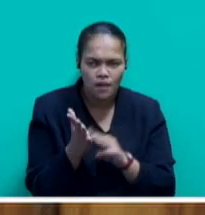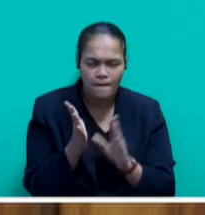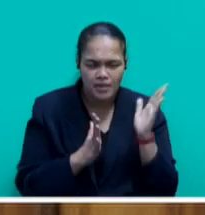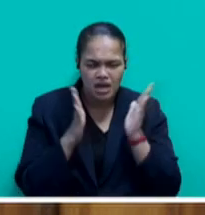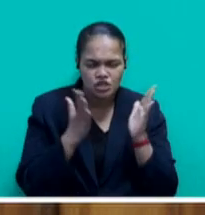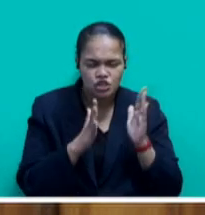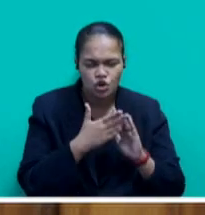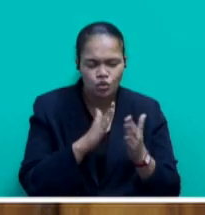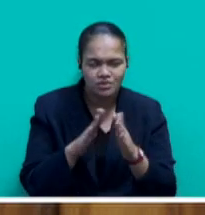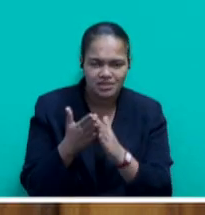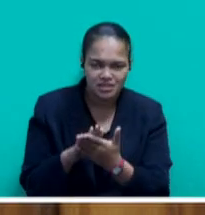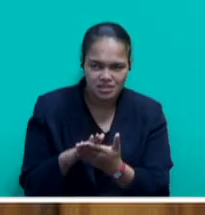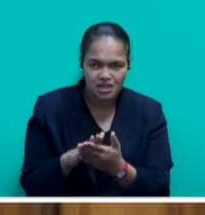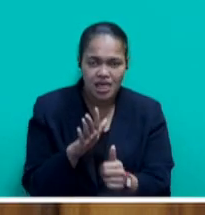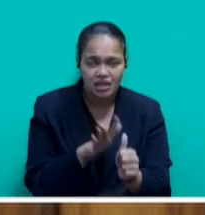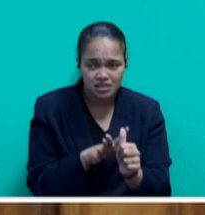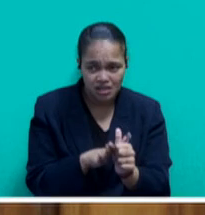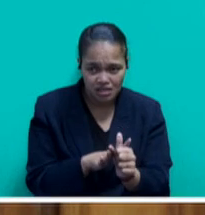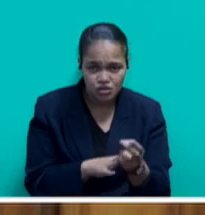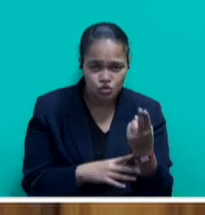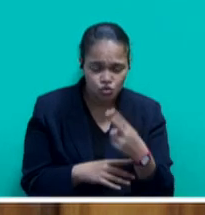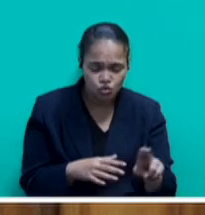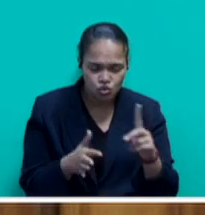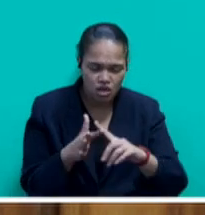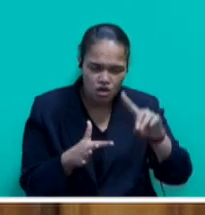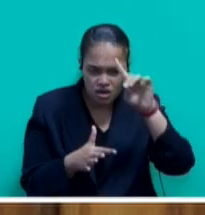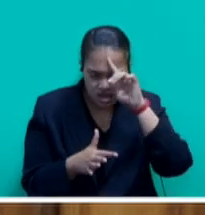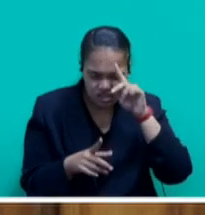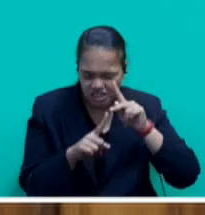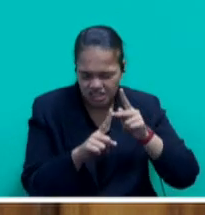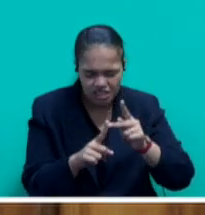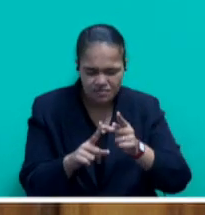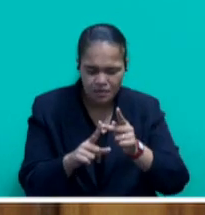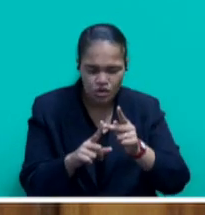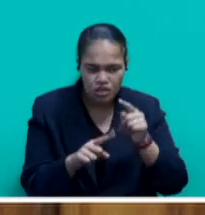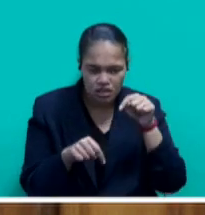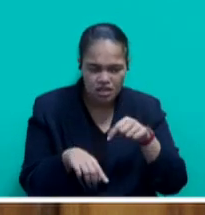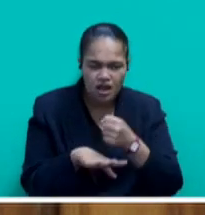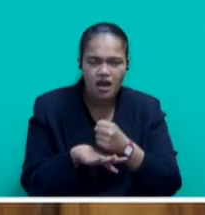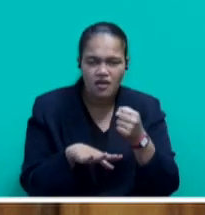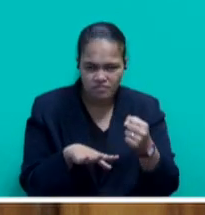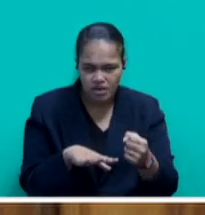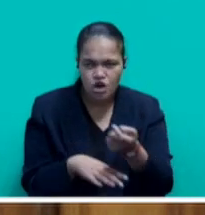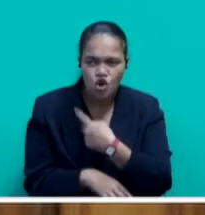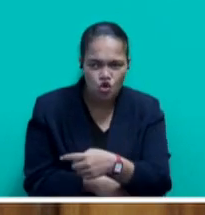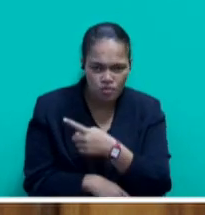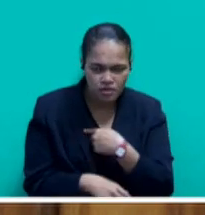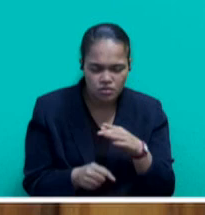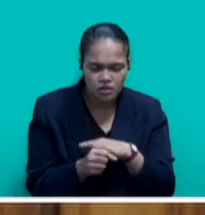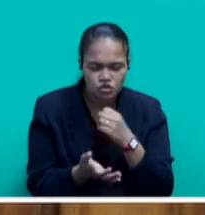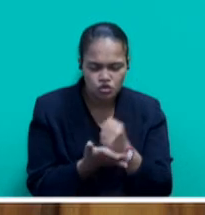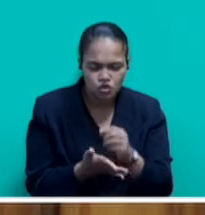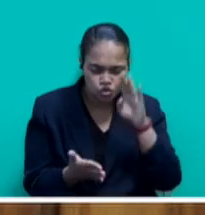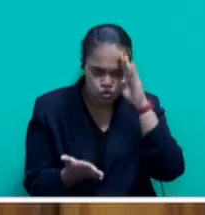communities. Access to education remains a key priority of this coalition government. We are committed for ensuring students are able